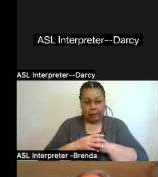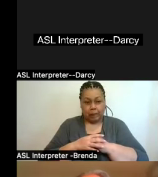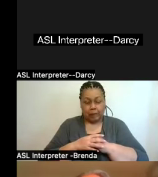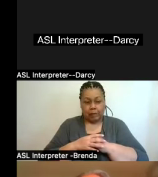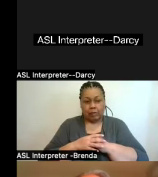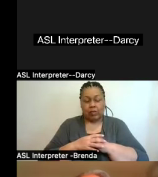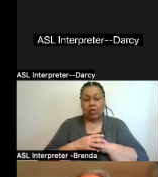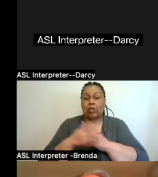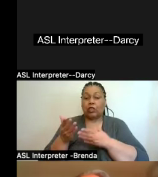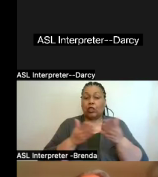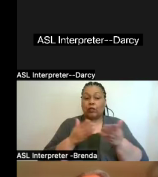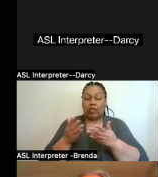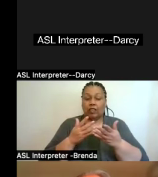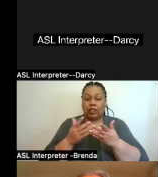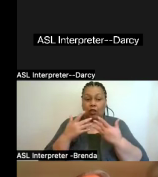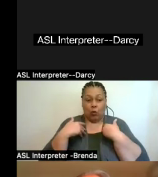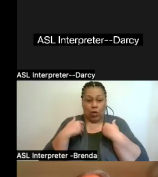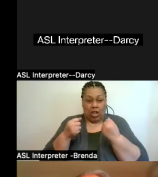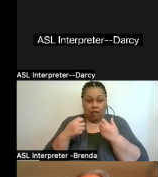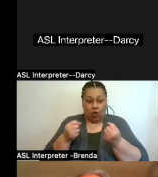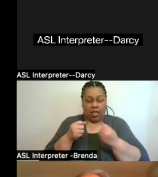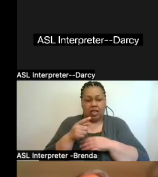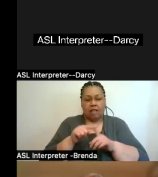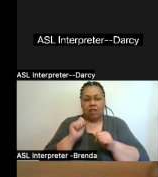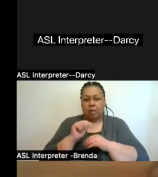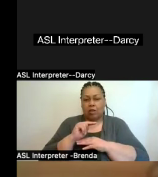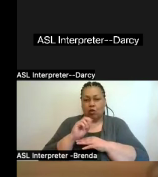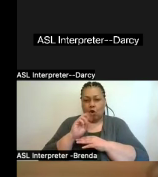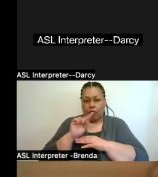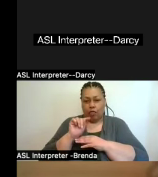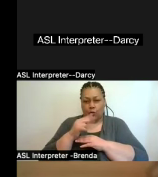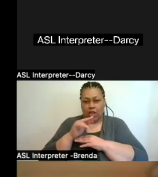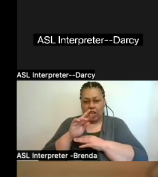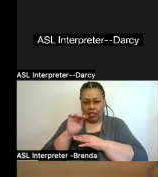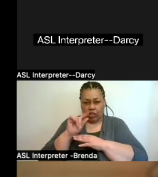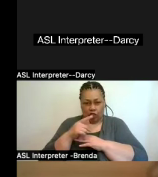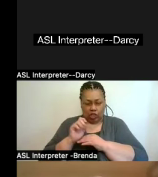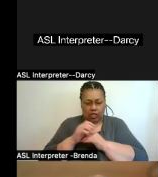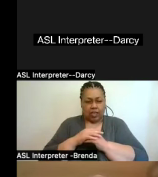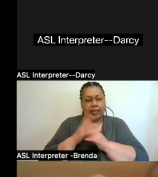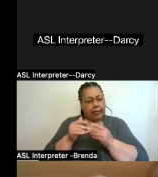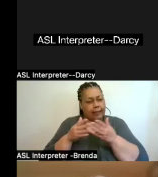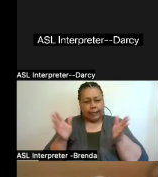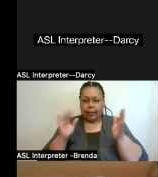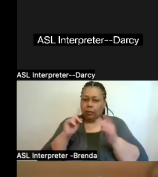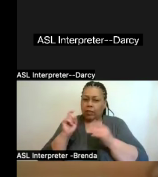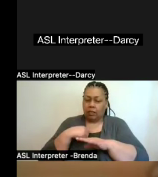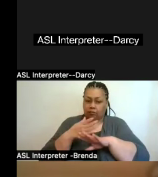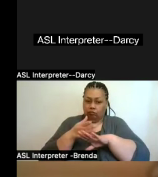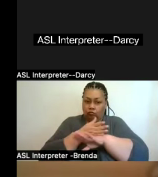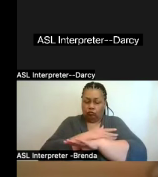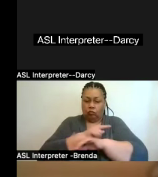So the service recovery from the Northridge earthquake, you would have to say that overall, because of the improvements